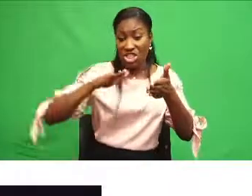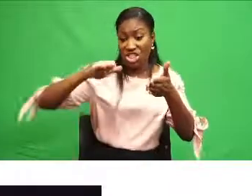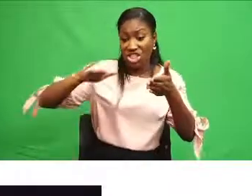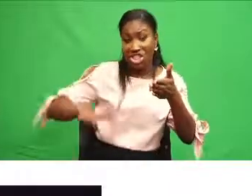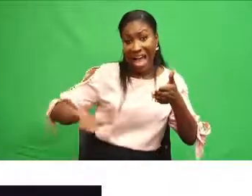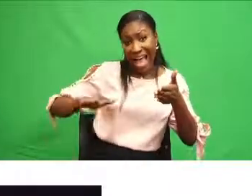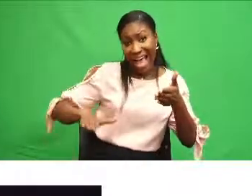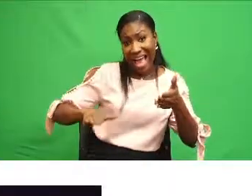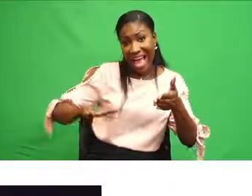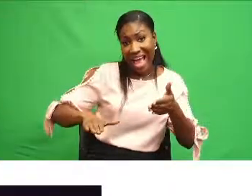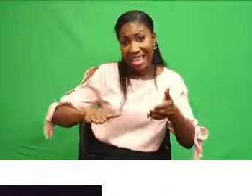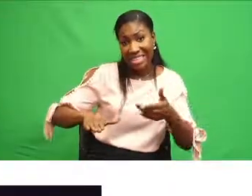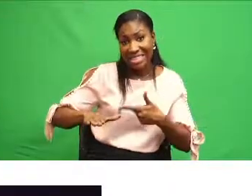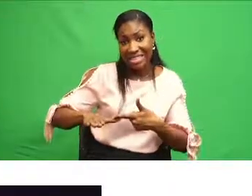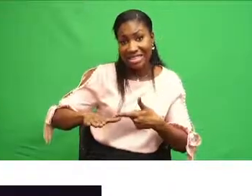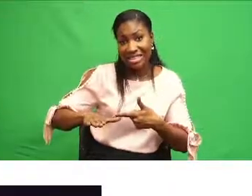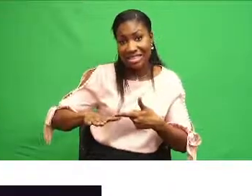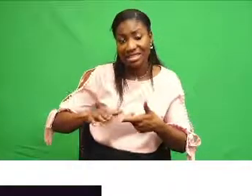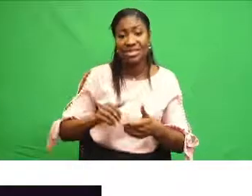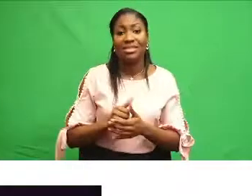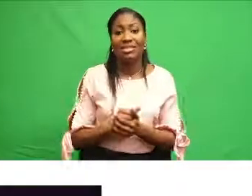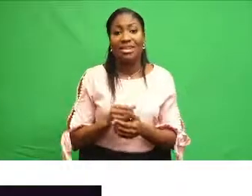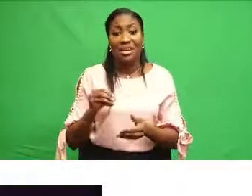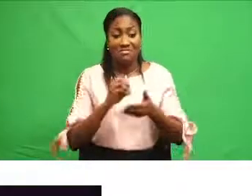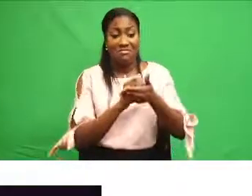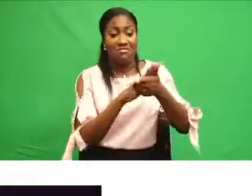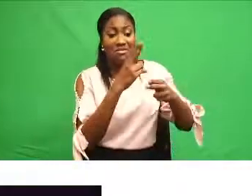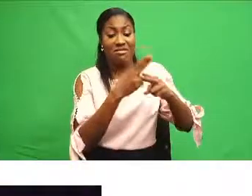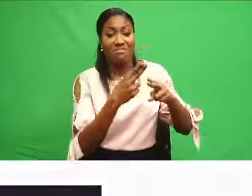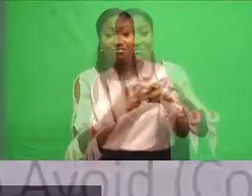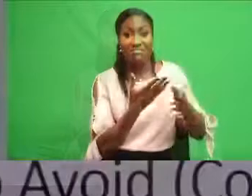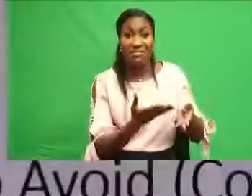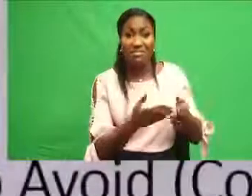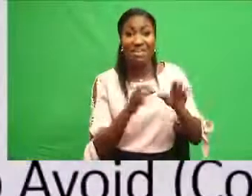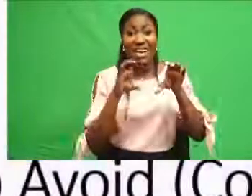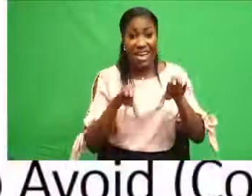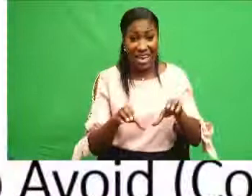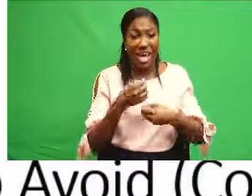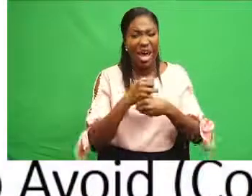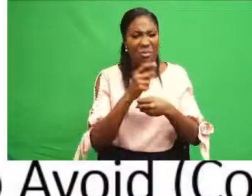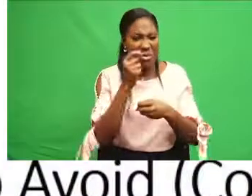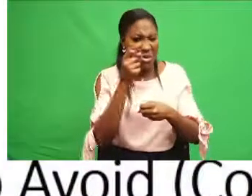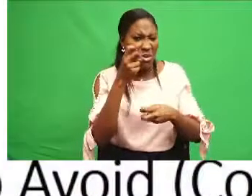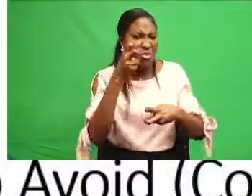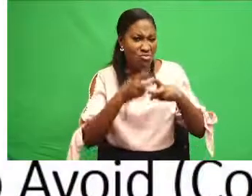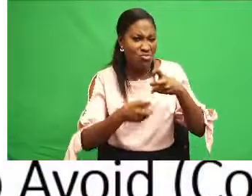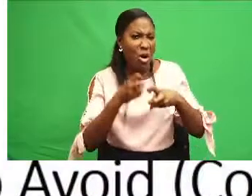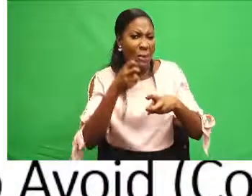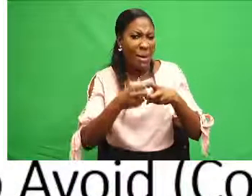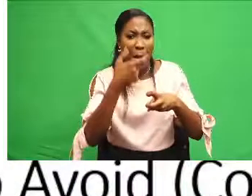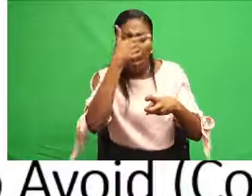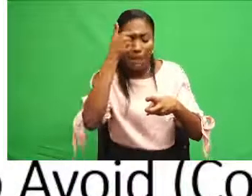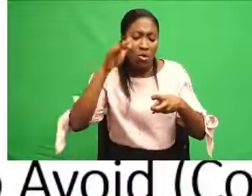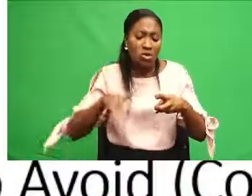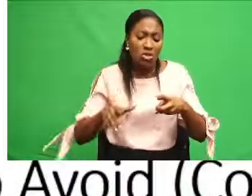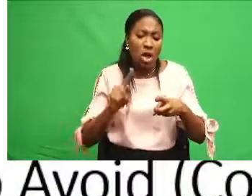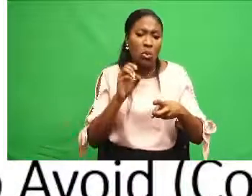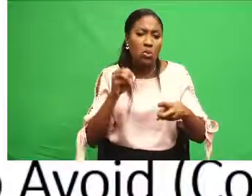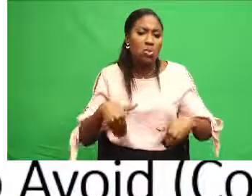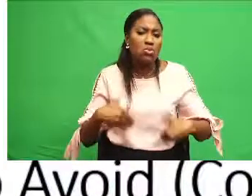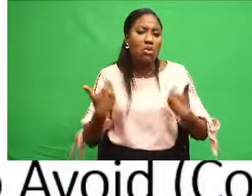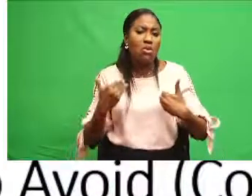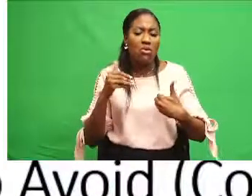an irrevocable trust? All right? All of these, there are a lot of potential problems that